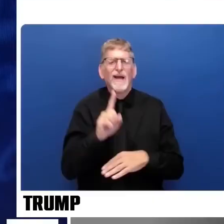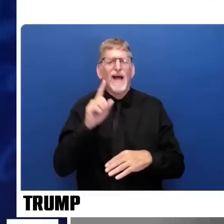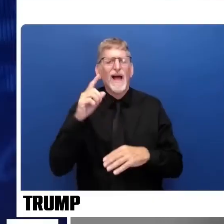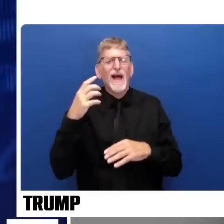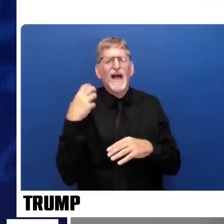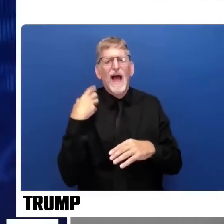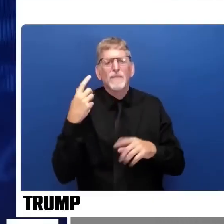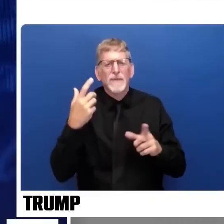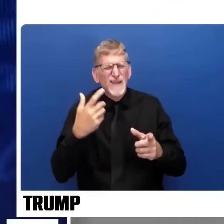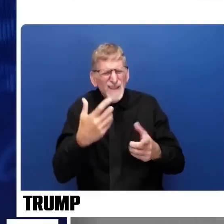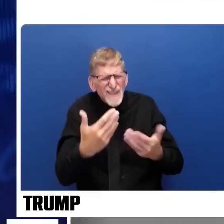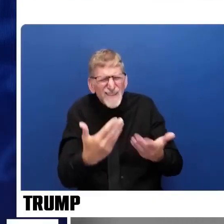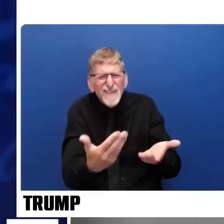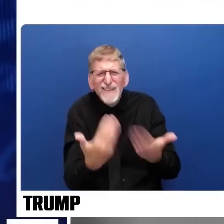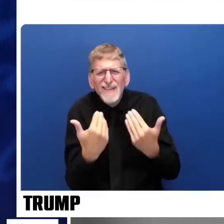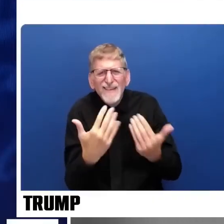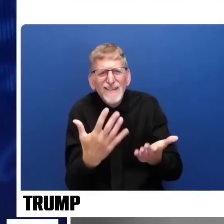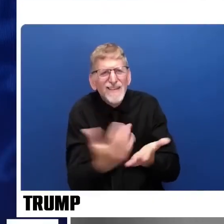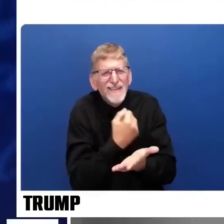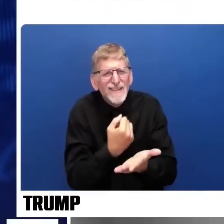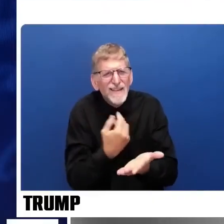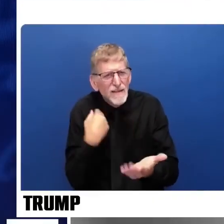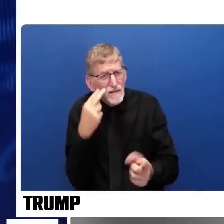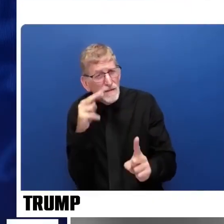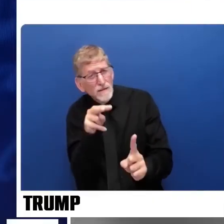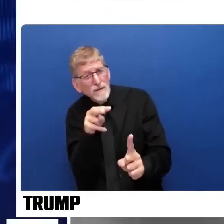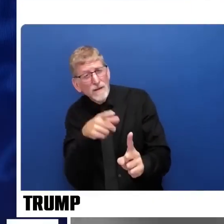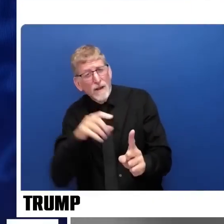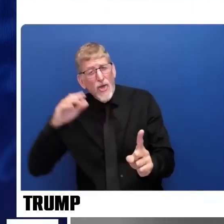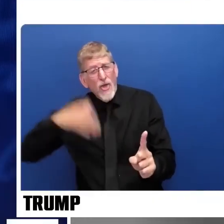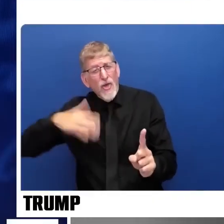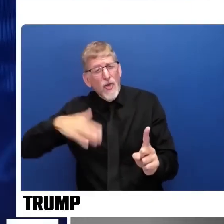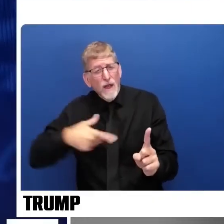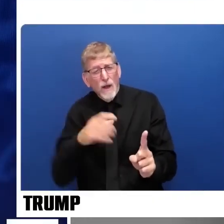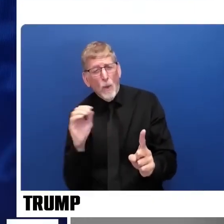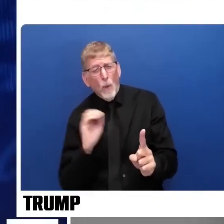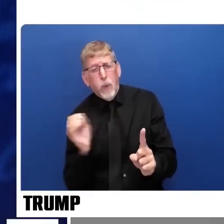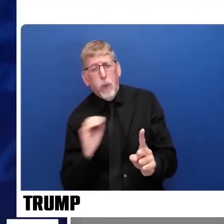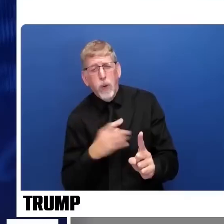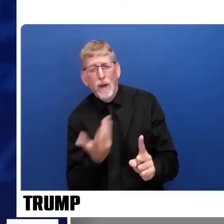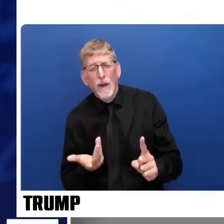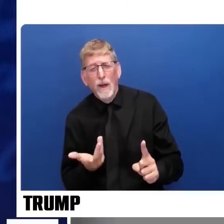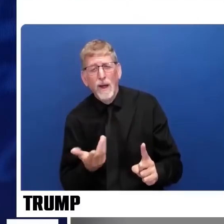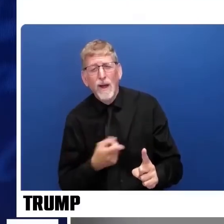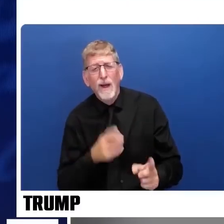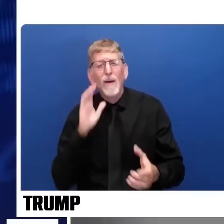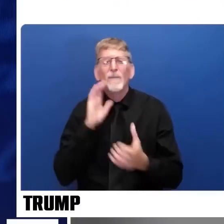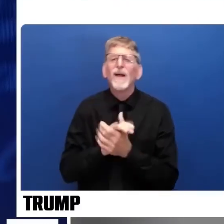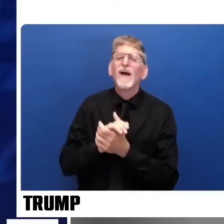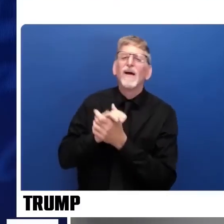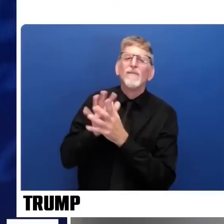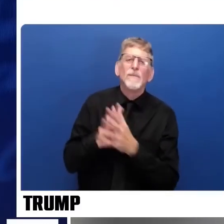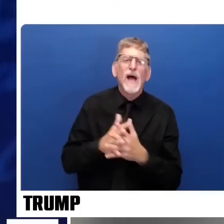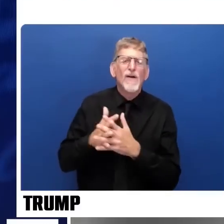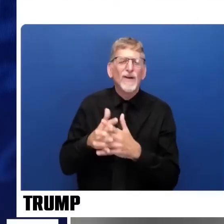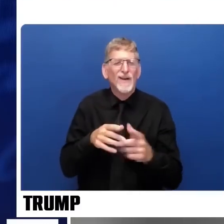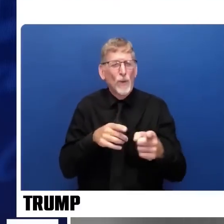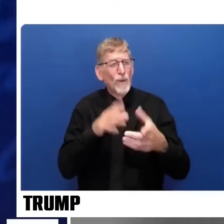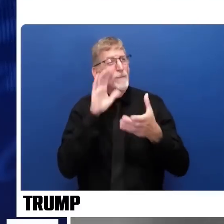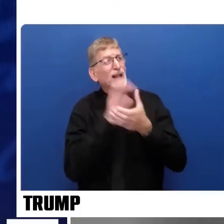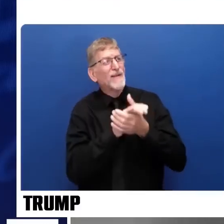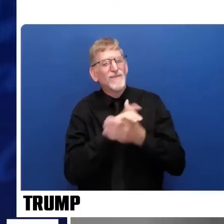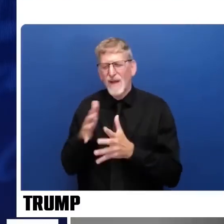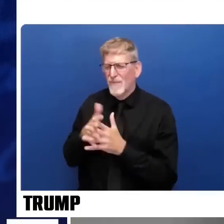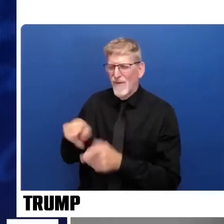want to do, but you haven't done it, and you won't do it because you believe in things that the American people don't believe in. You believe in